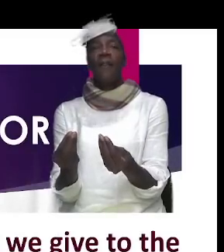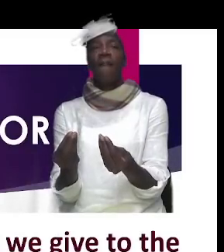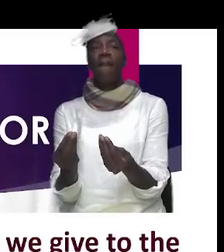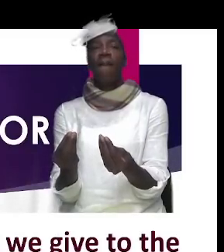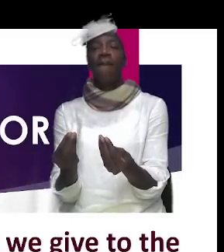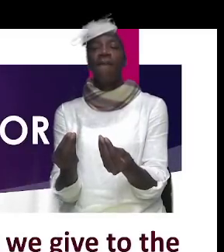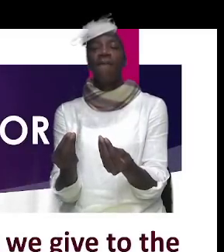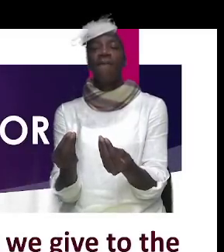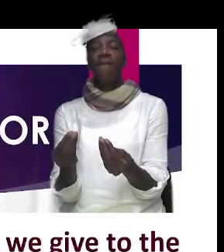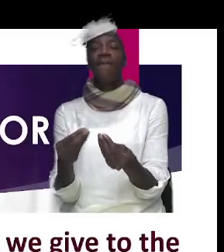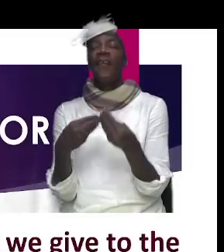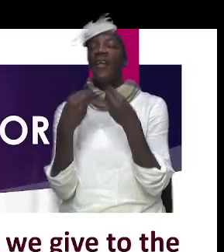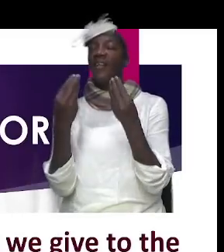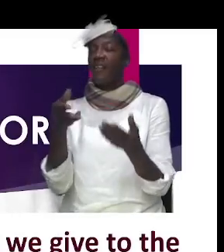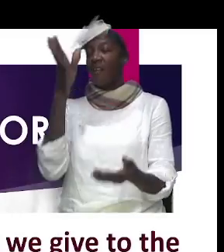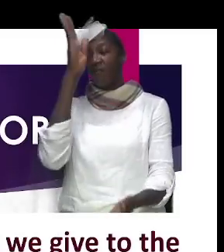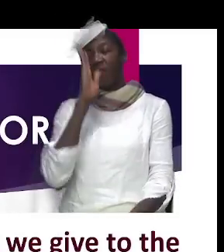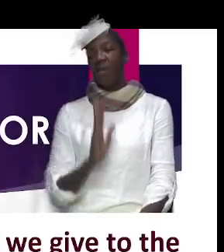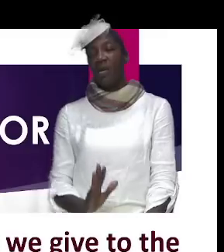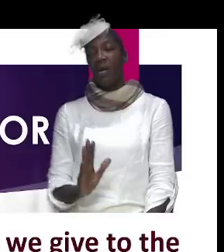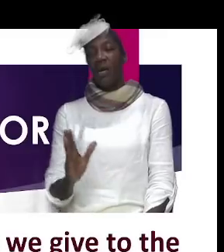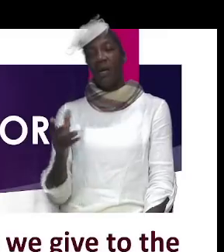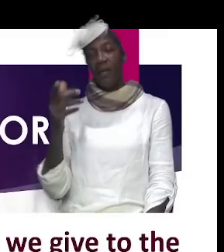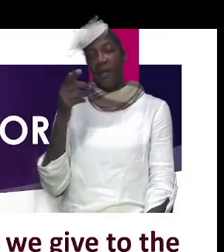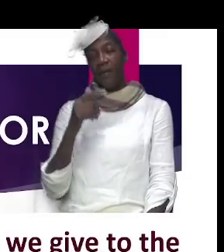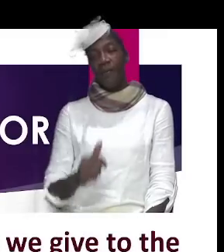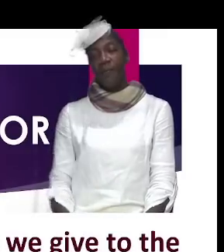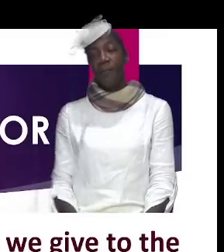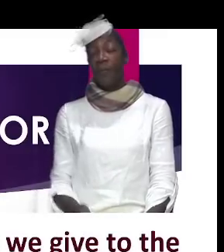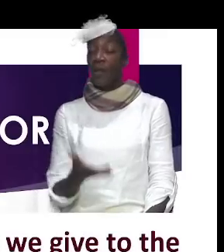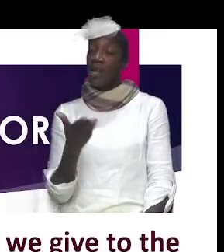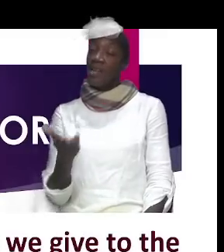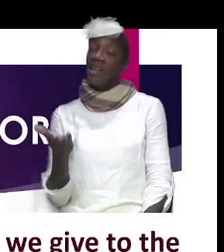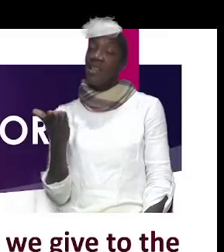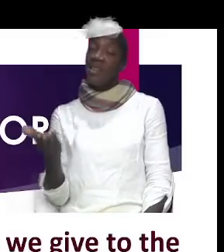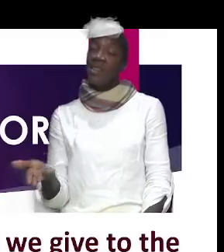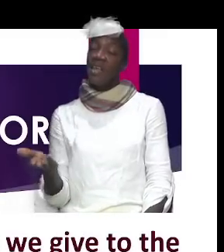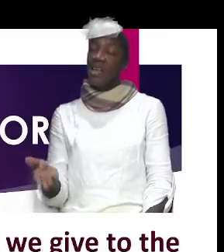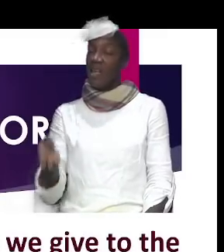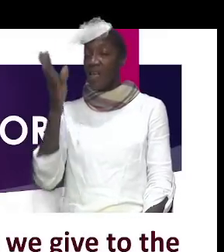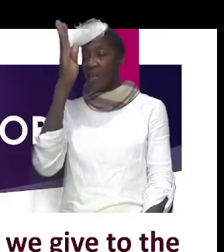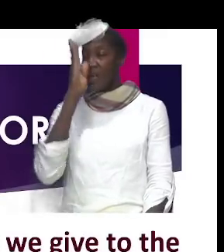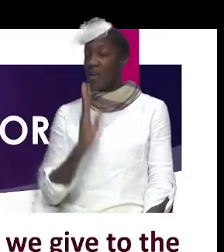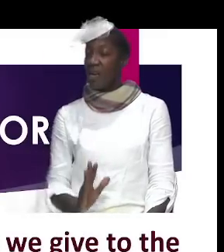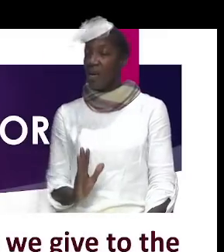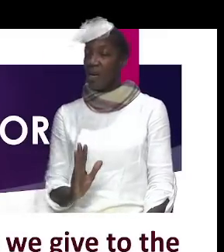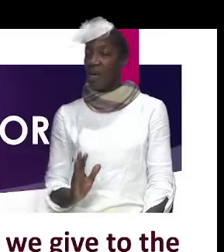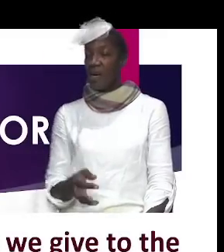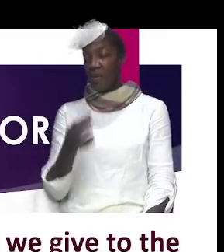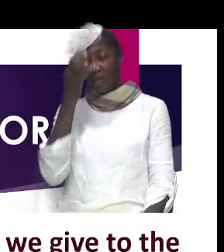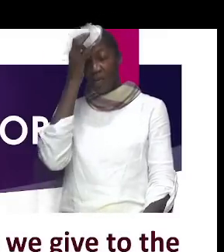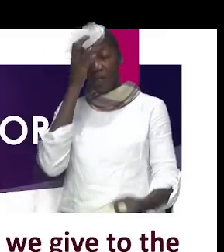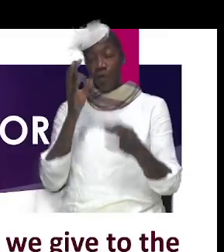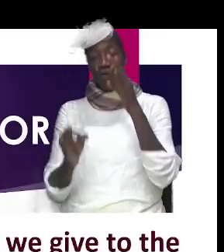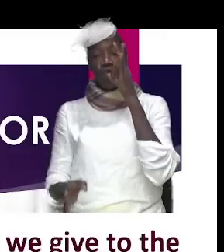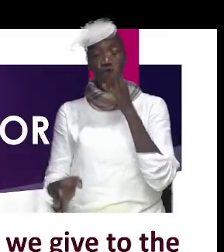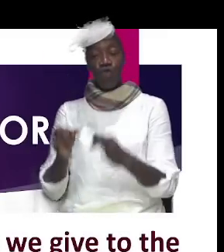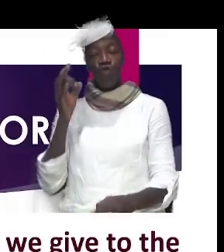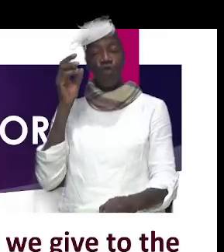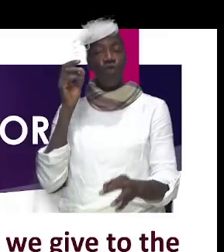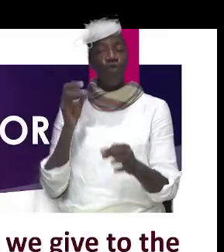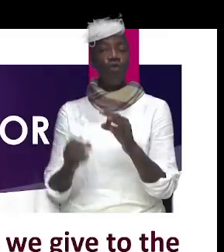as if we are giving to God, because it is one of the things that He is going to judge us